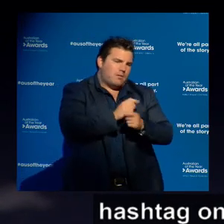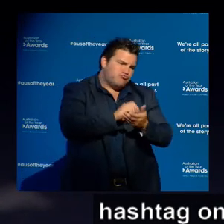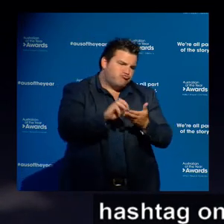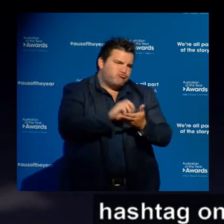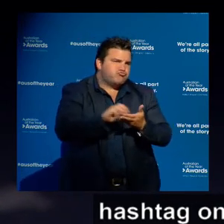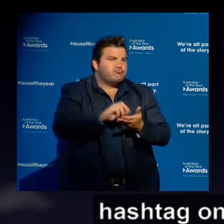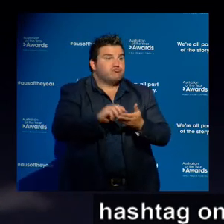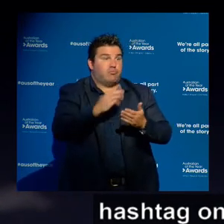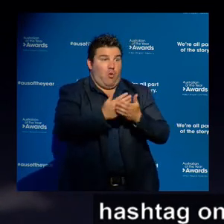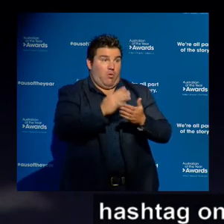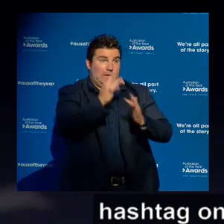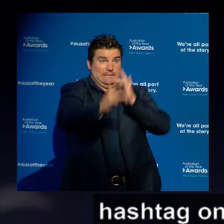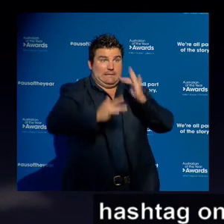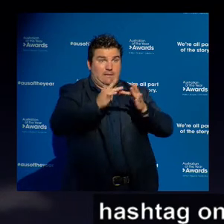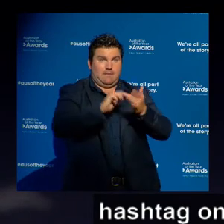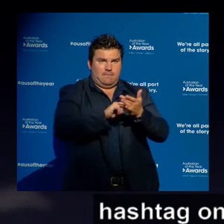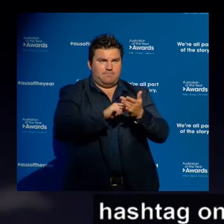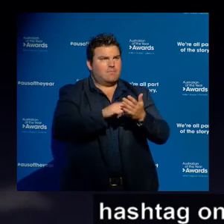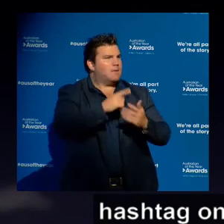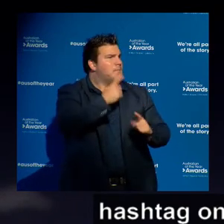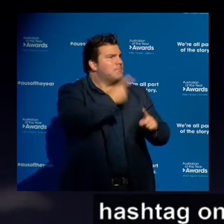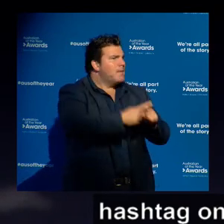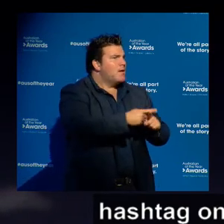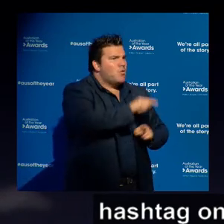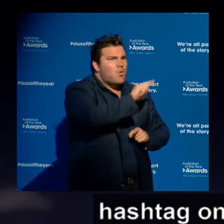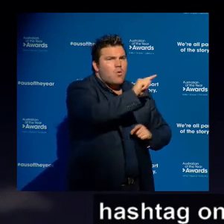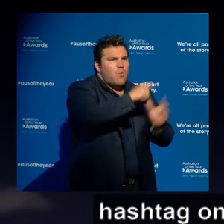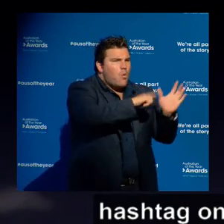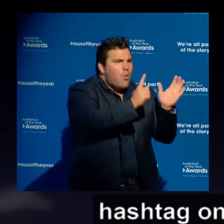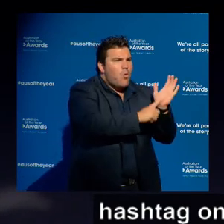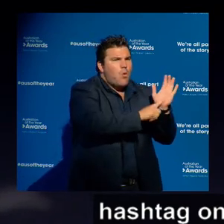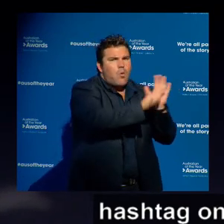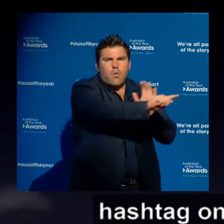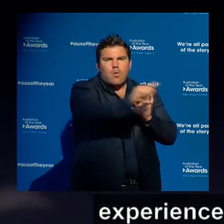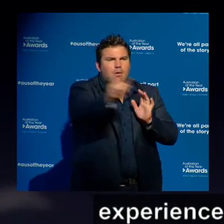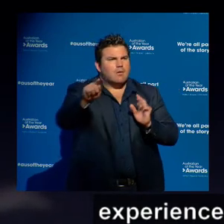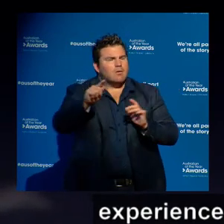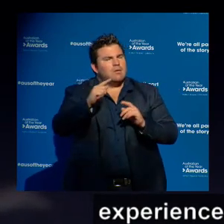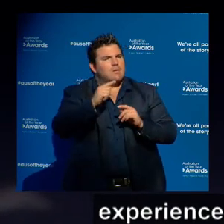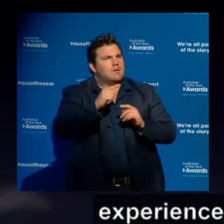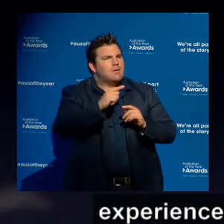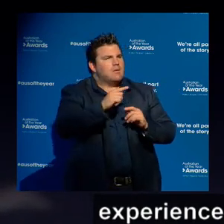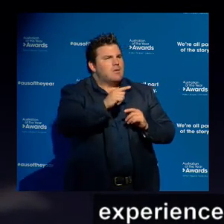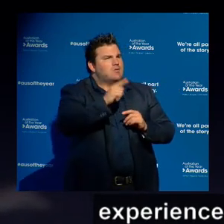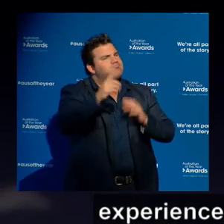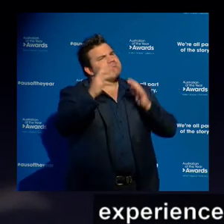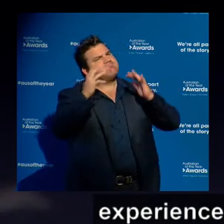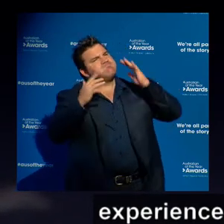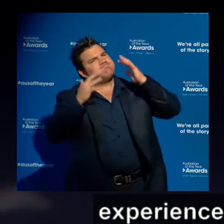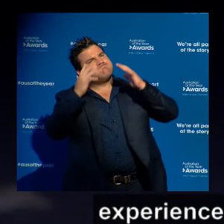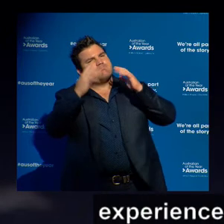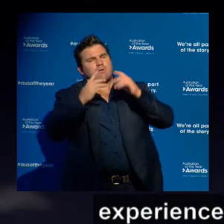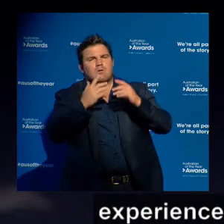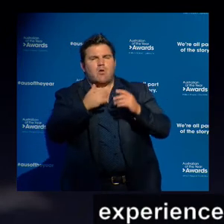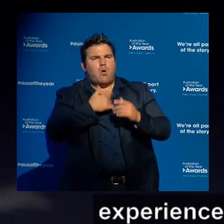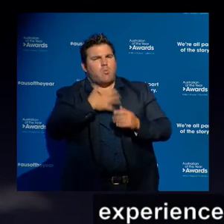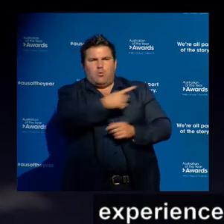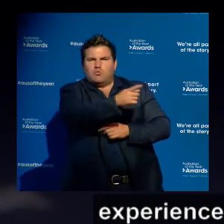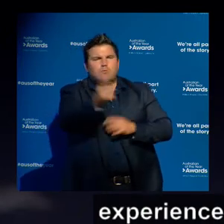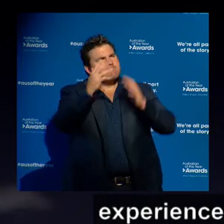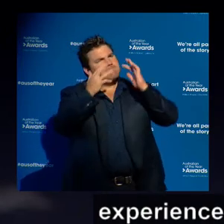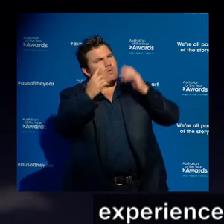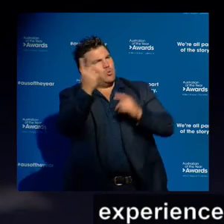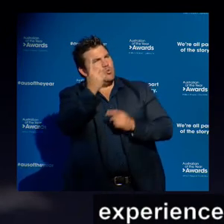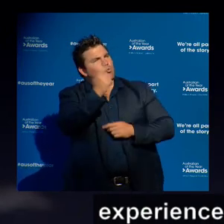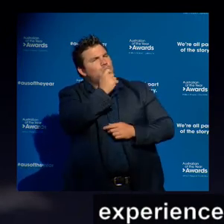And I encourage all of you to think about the people who inspire you, who inspire